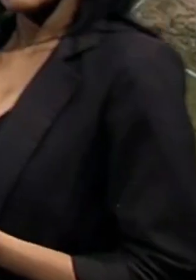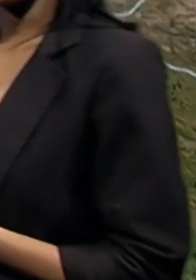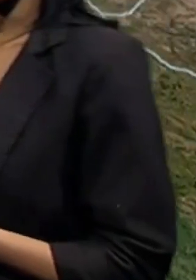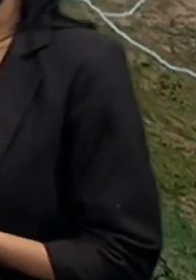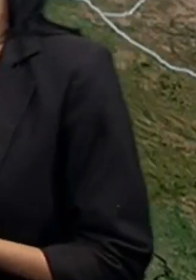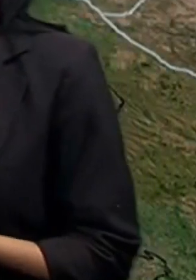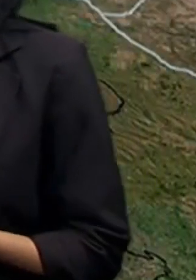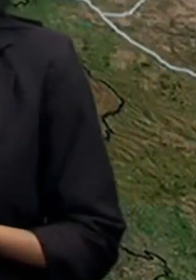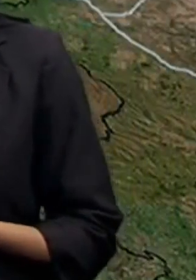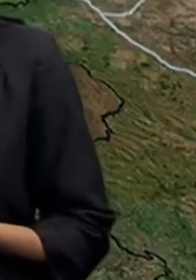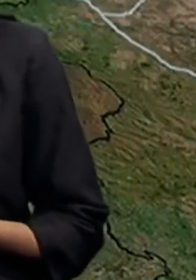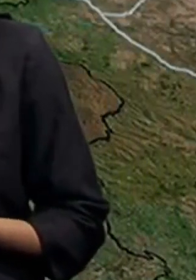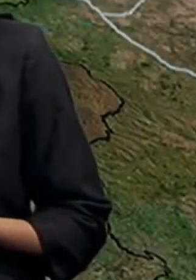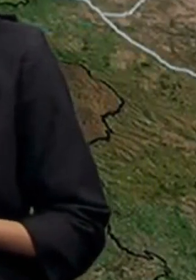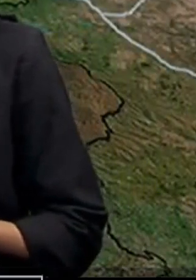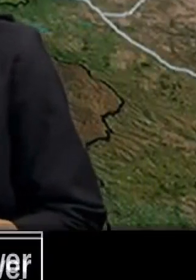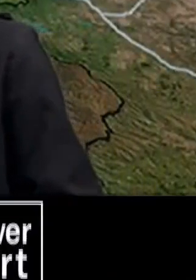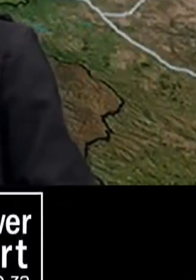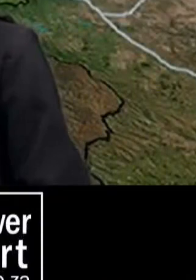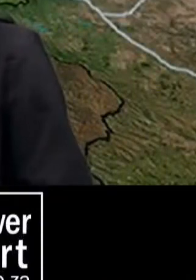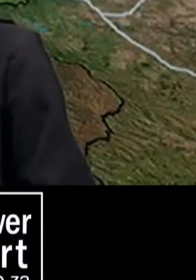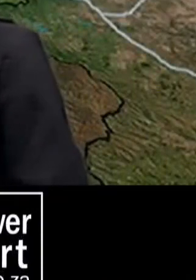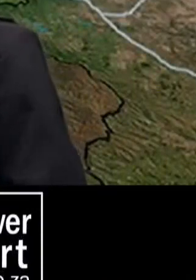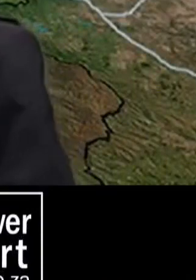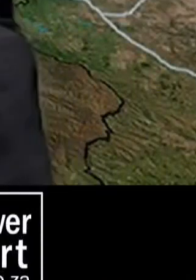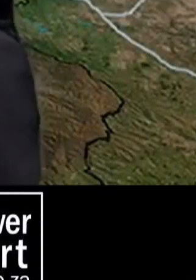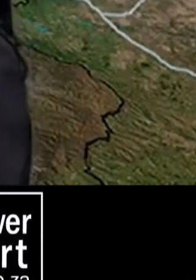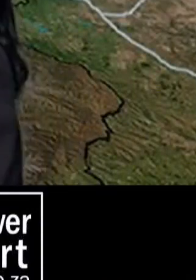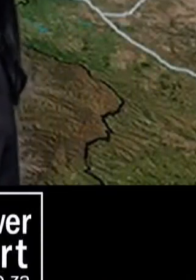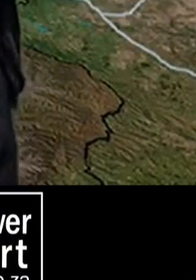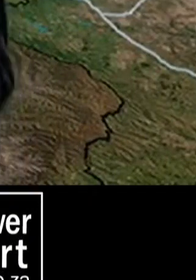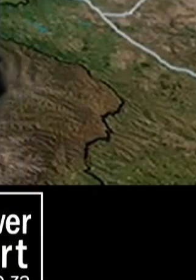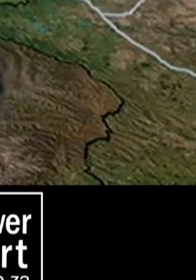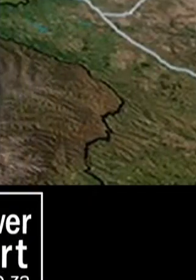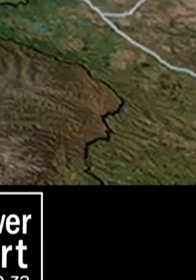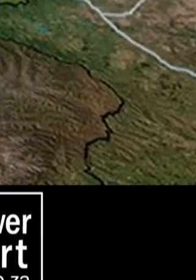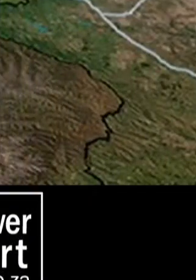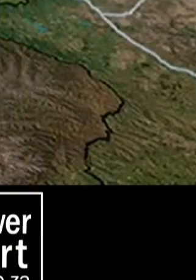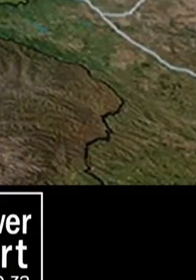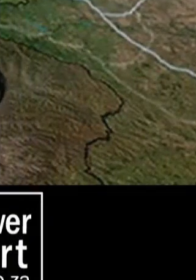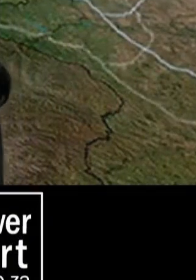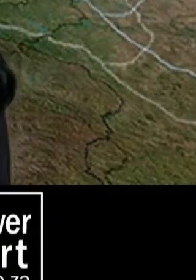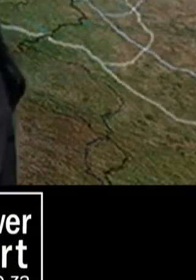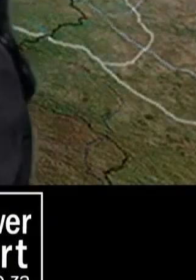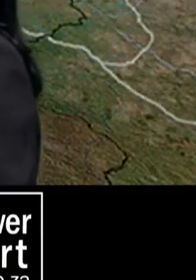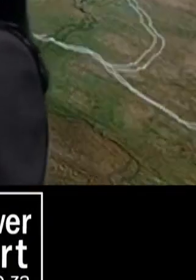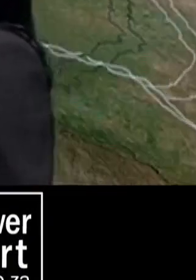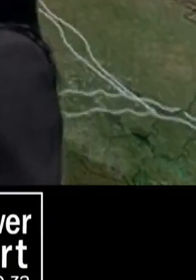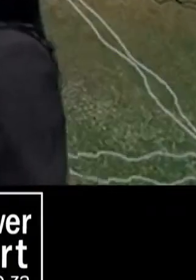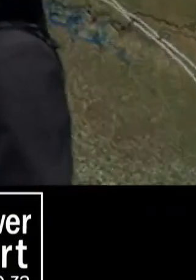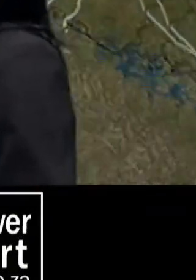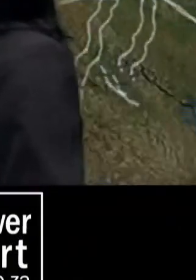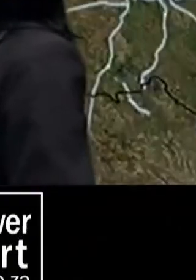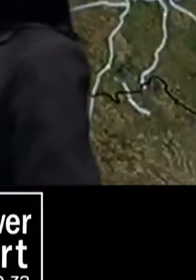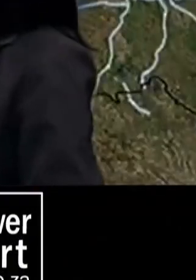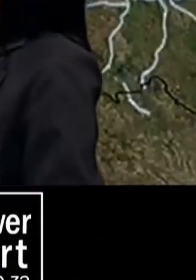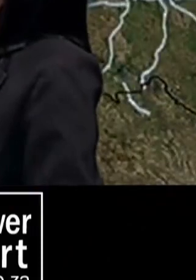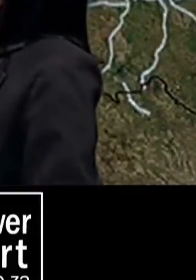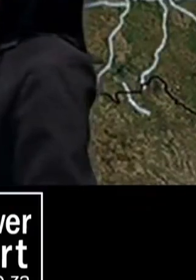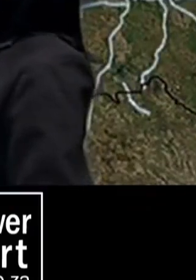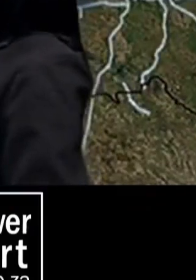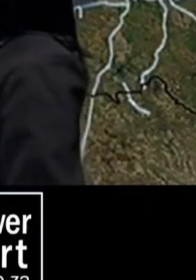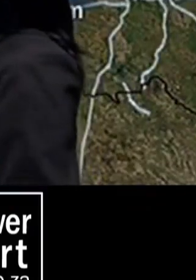Bothaville ka digata di le 5 go a go di le 25 mo Thapameng Welcome ka digata di le 4 go a go di le 24 mo Thapameng